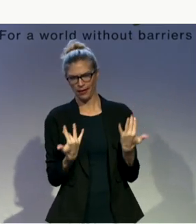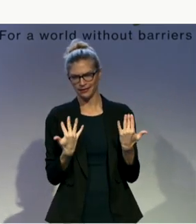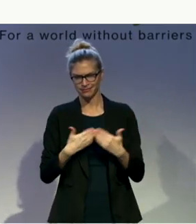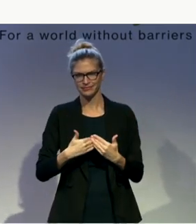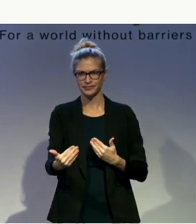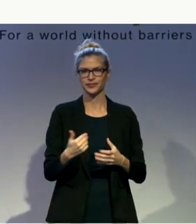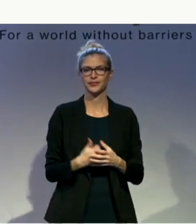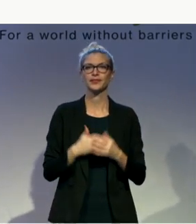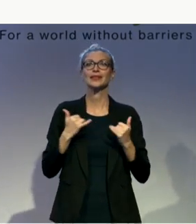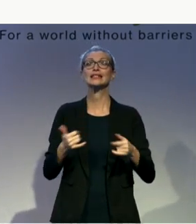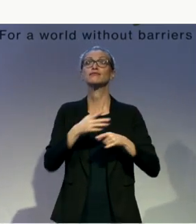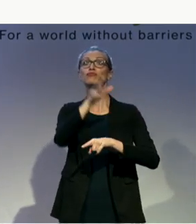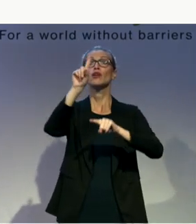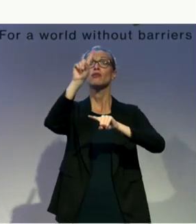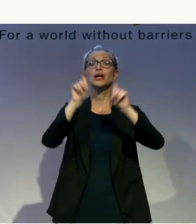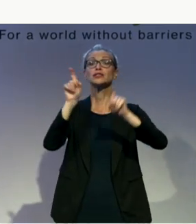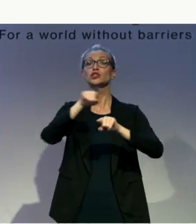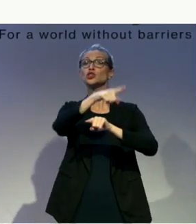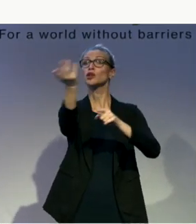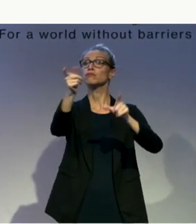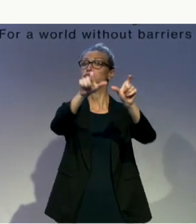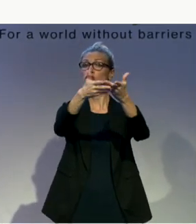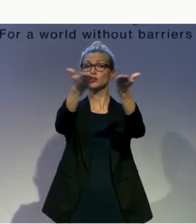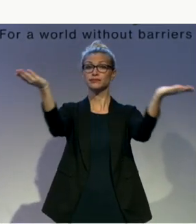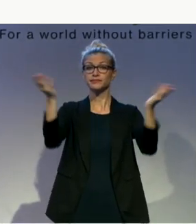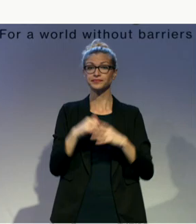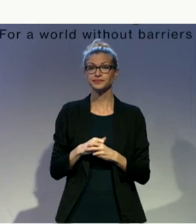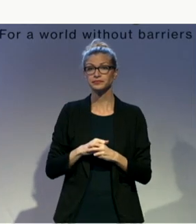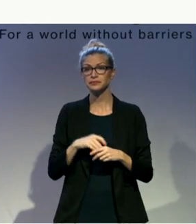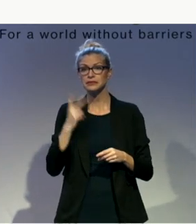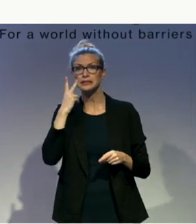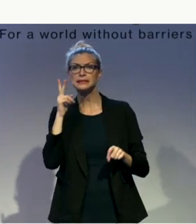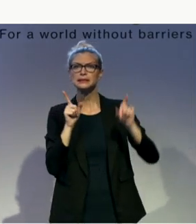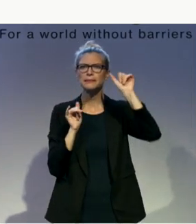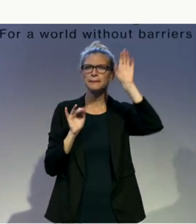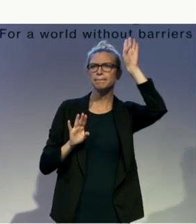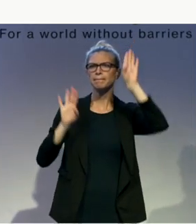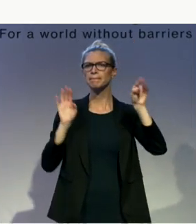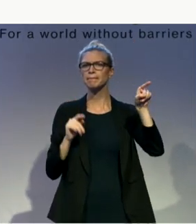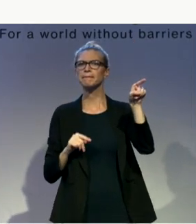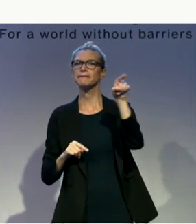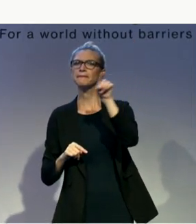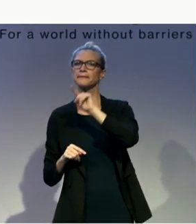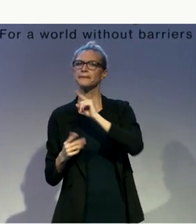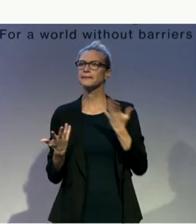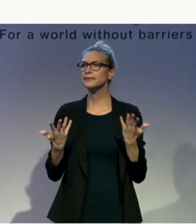do I see any hands? Anyone interesting to ask our great panel of speakers?